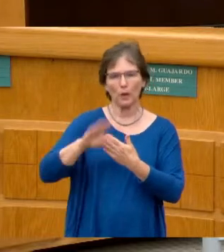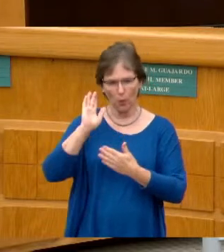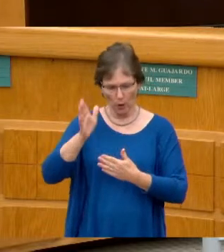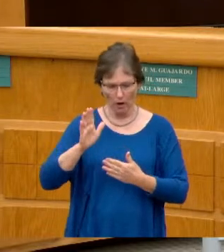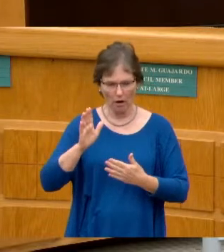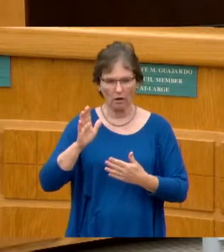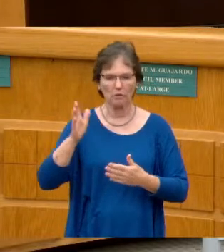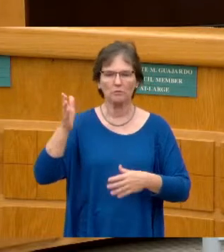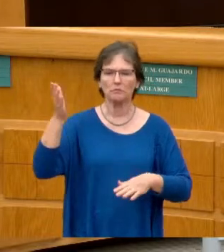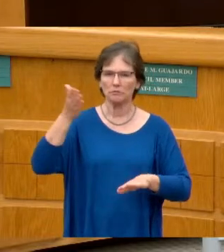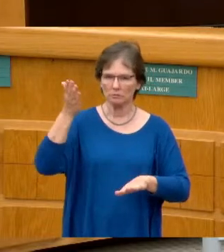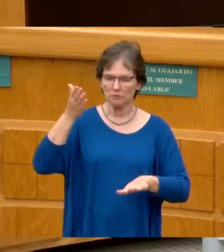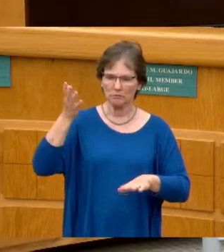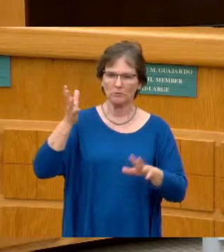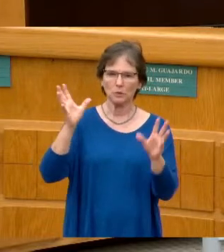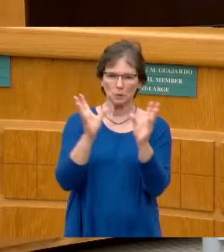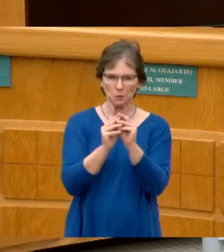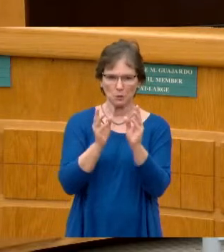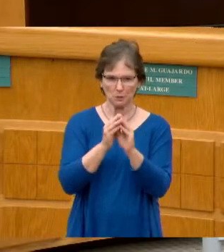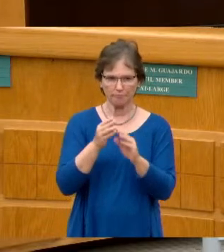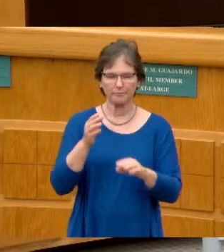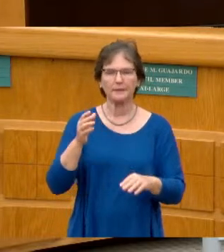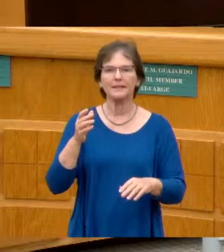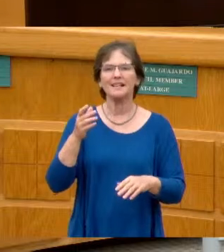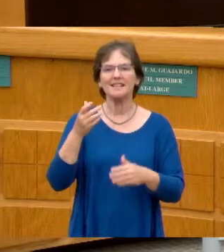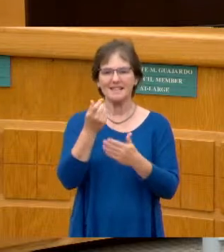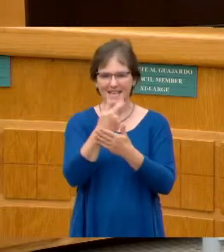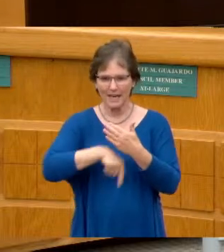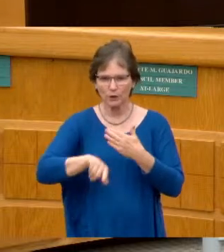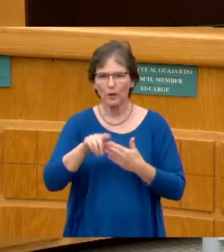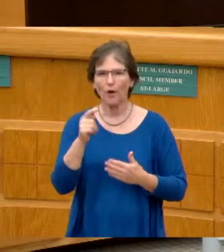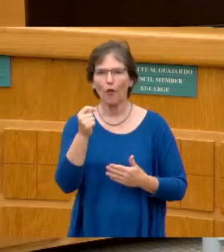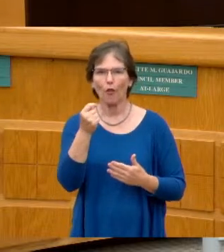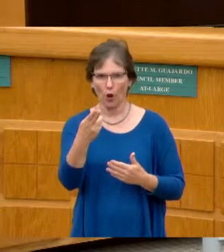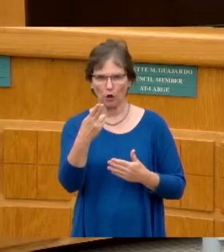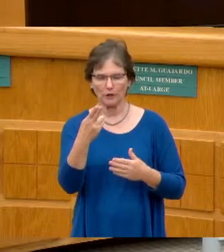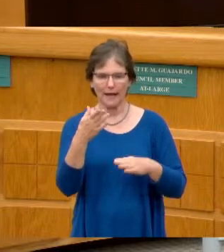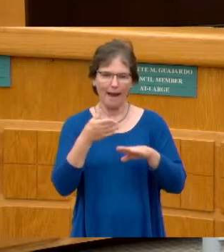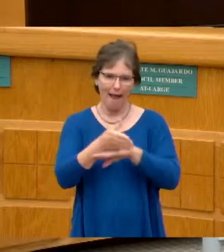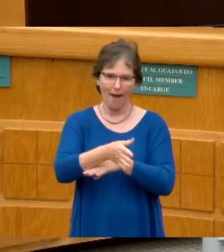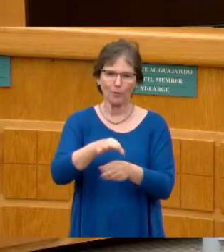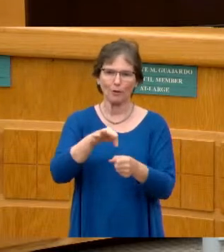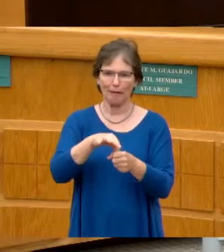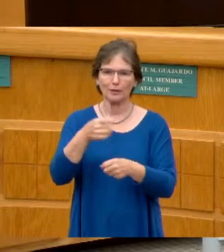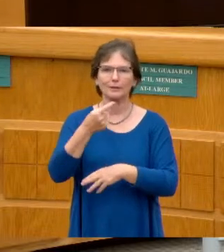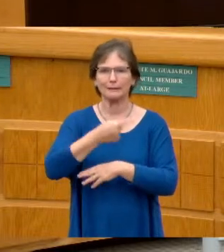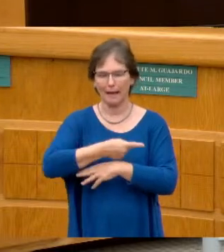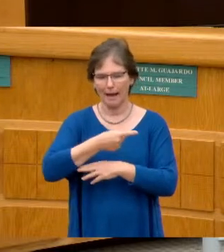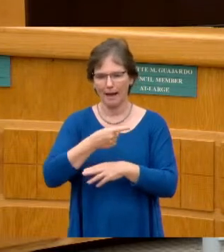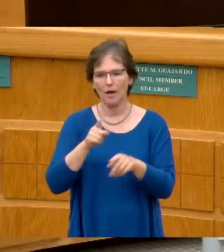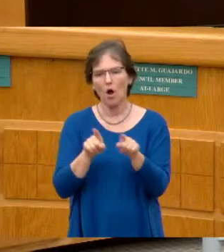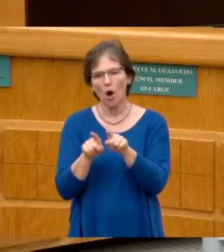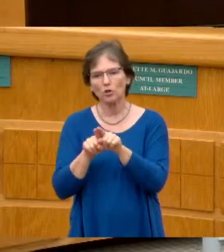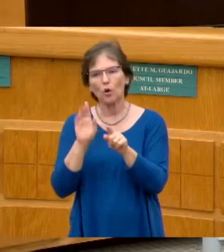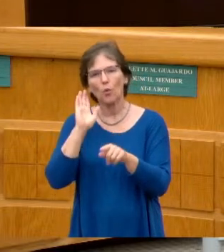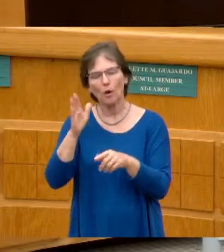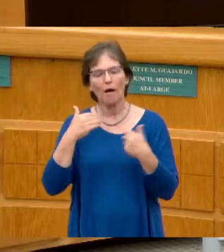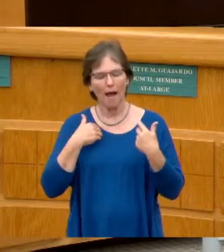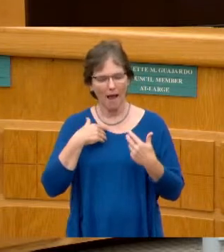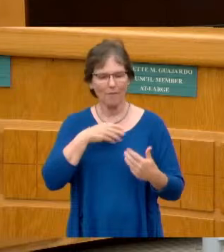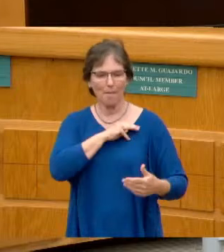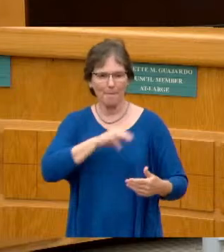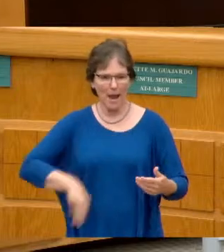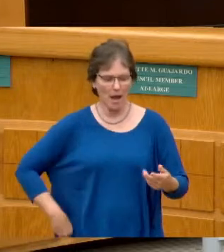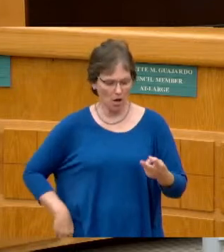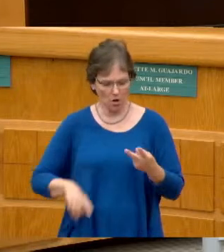So, seeing no other questions, thank you so much for being with us this evening, and we will meet again next